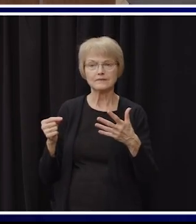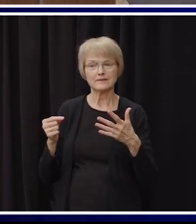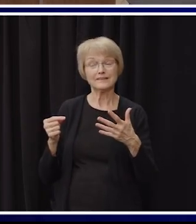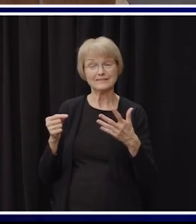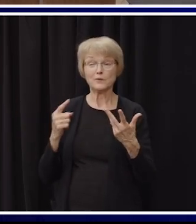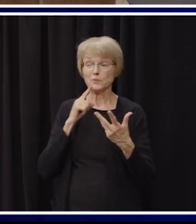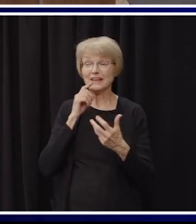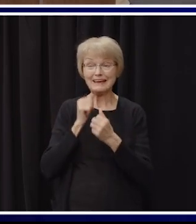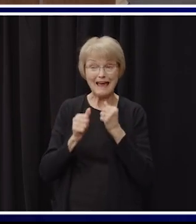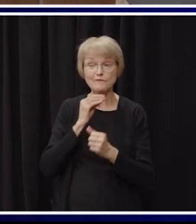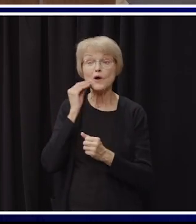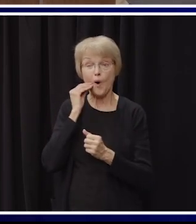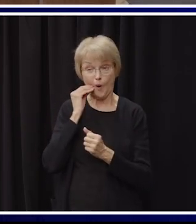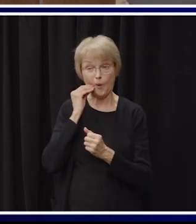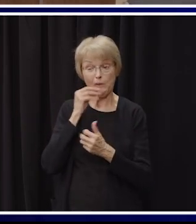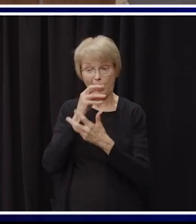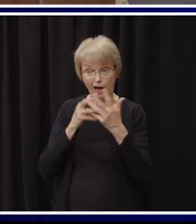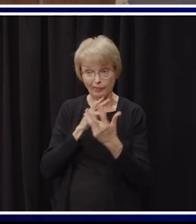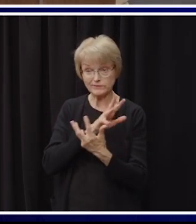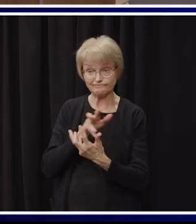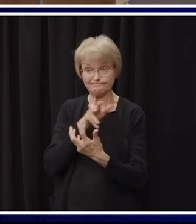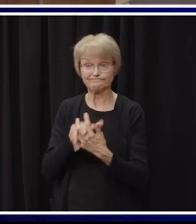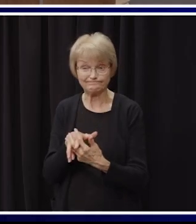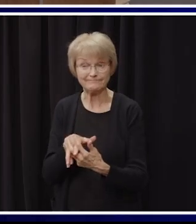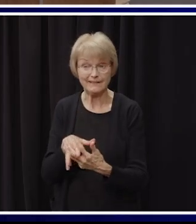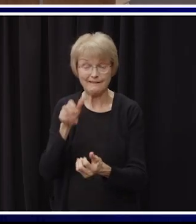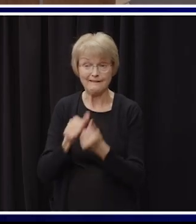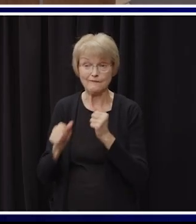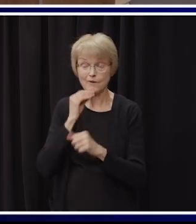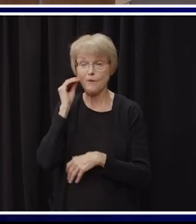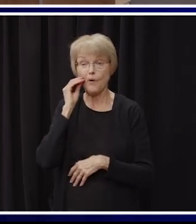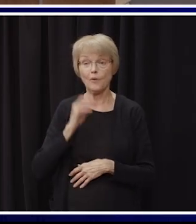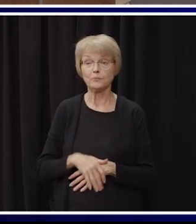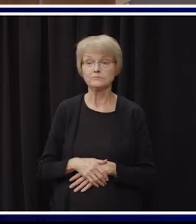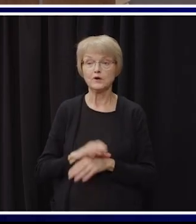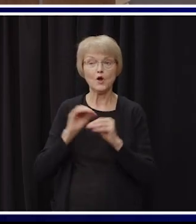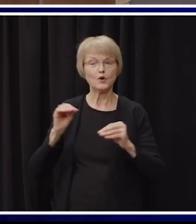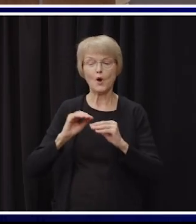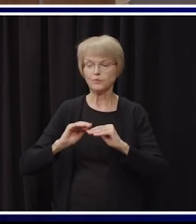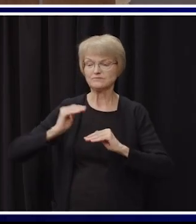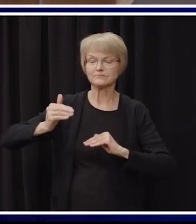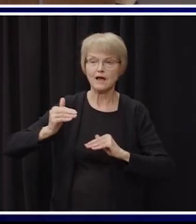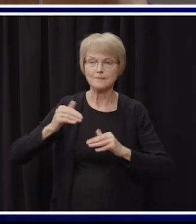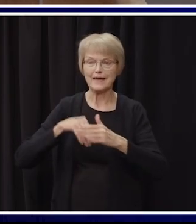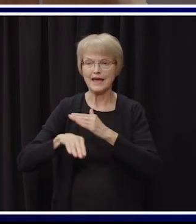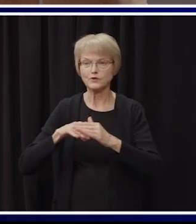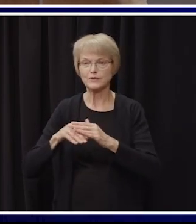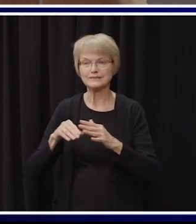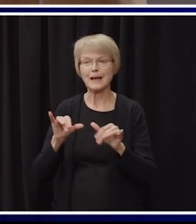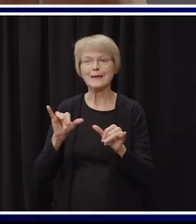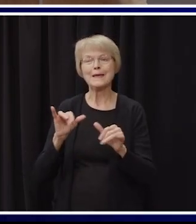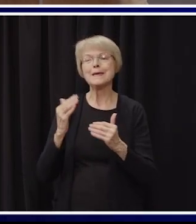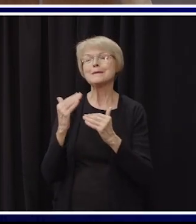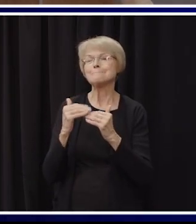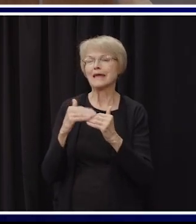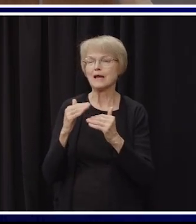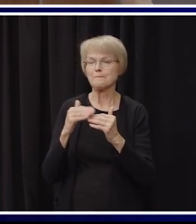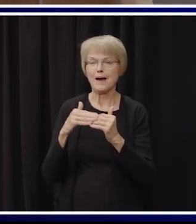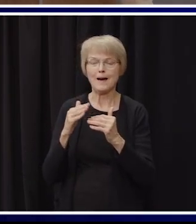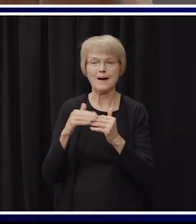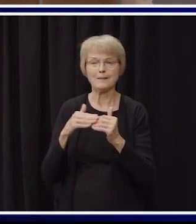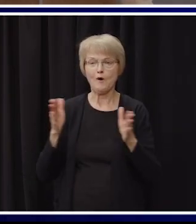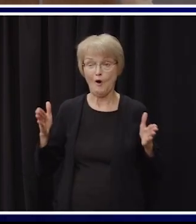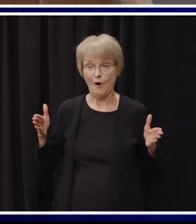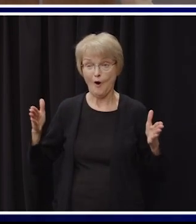incorporate into every home that we're designing. No step entries, minimum 42 is a standard for us.